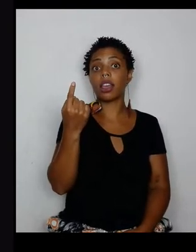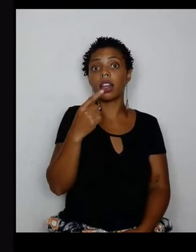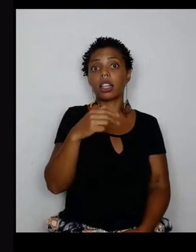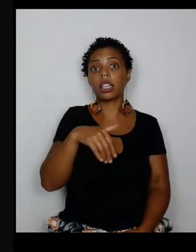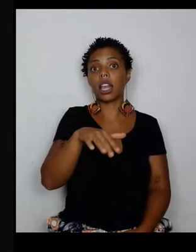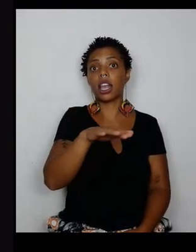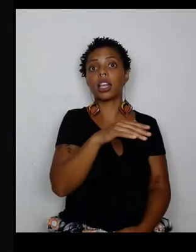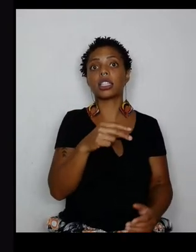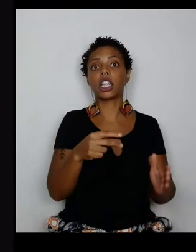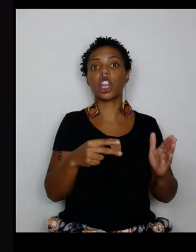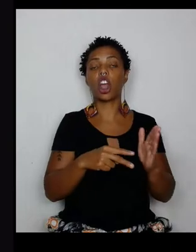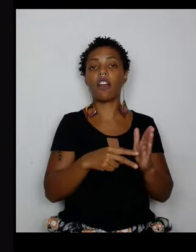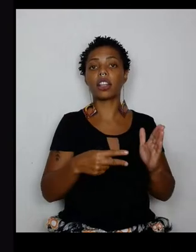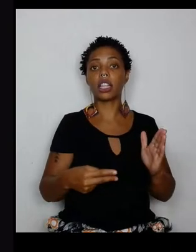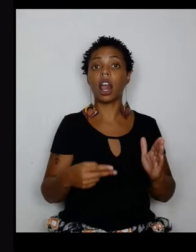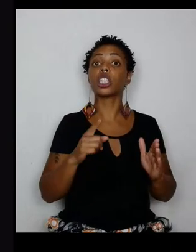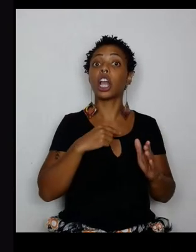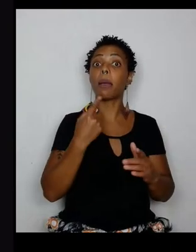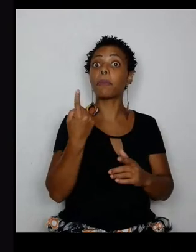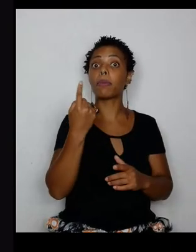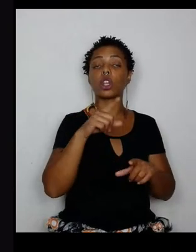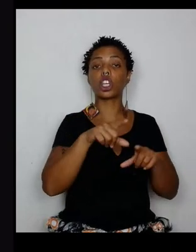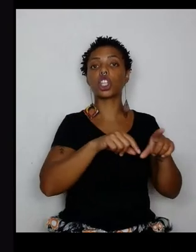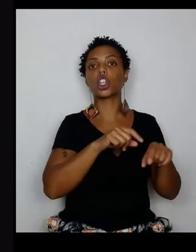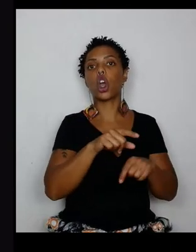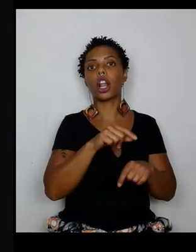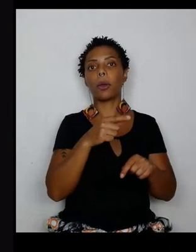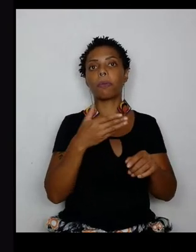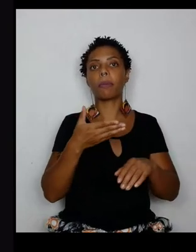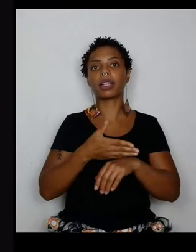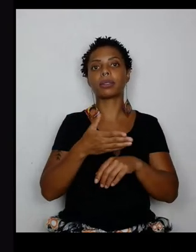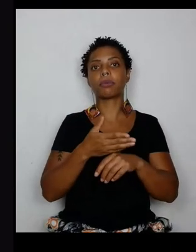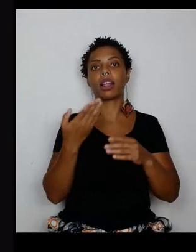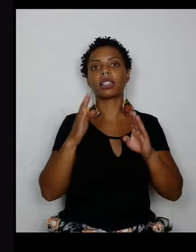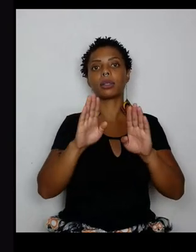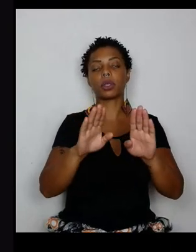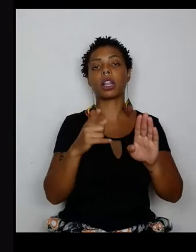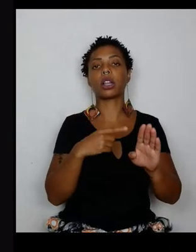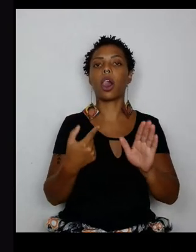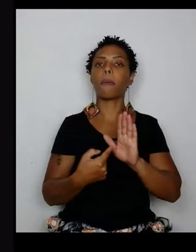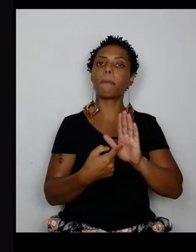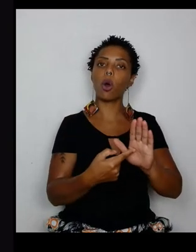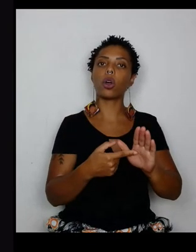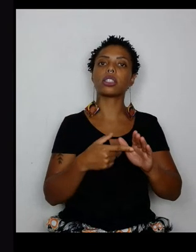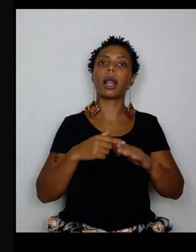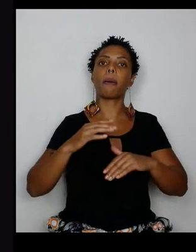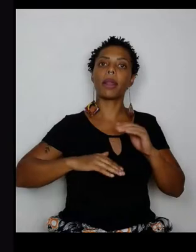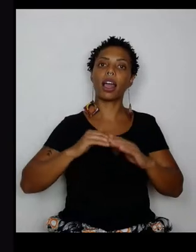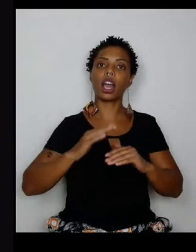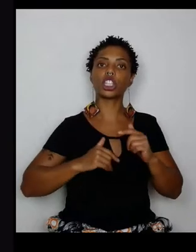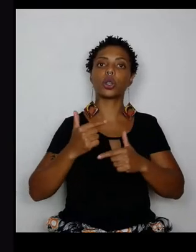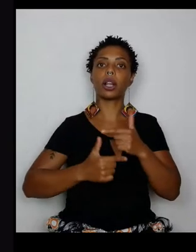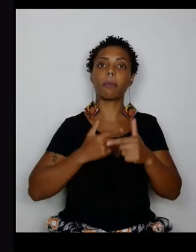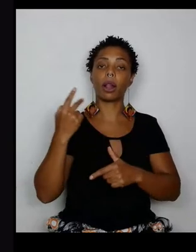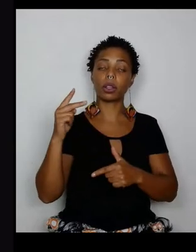practice uh which continues this legacy of engagement with paul gogan